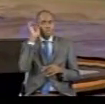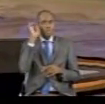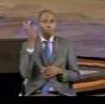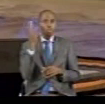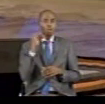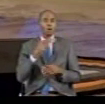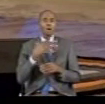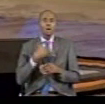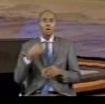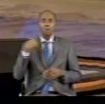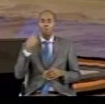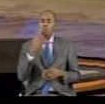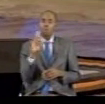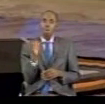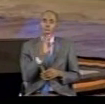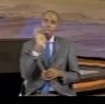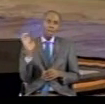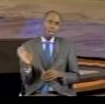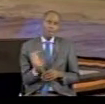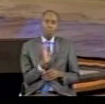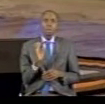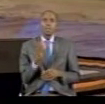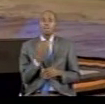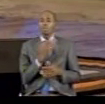he entered,